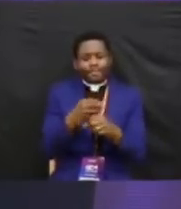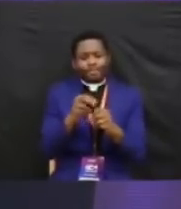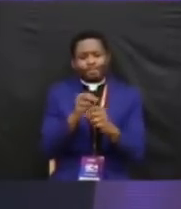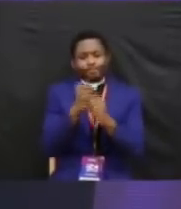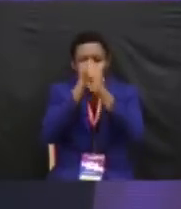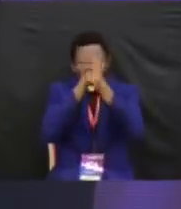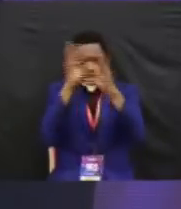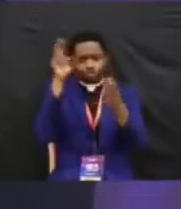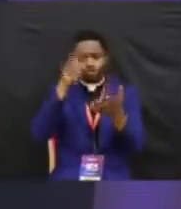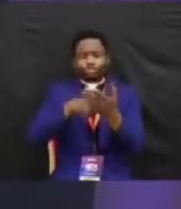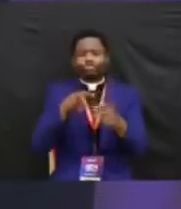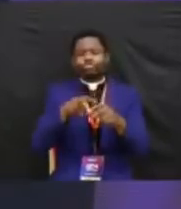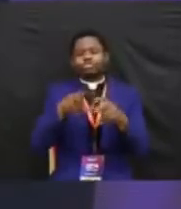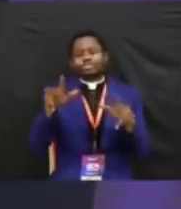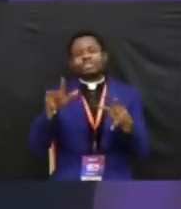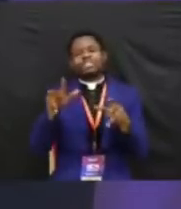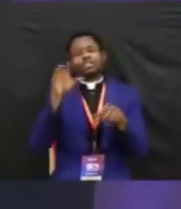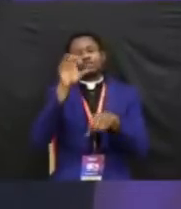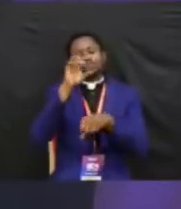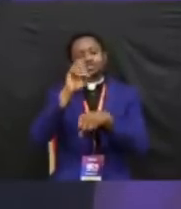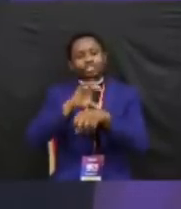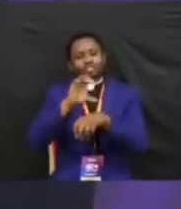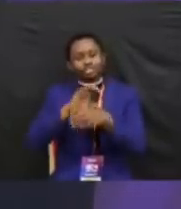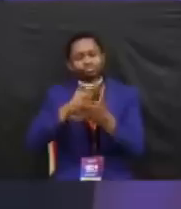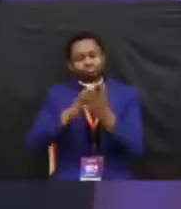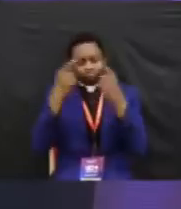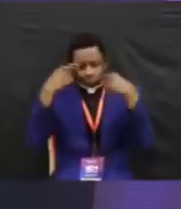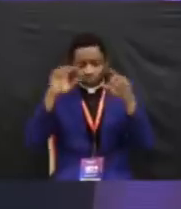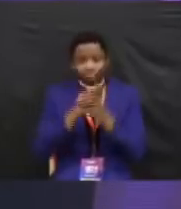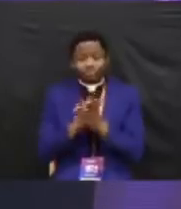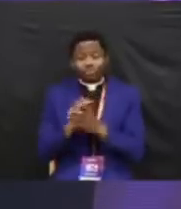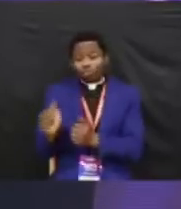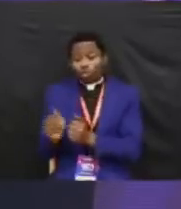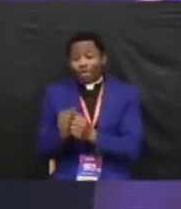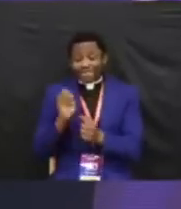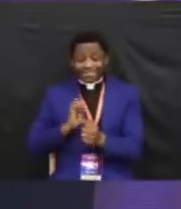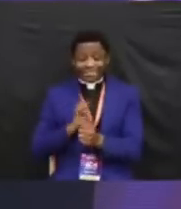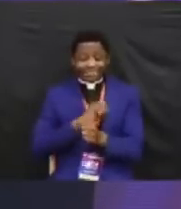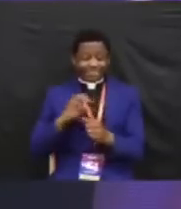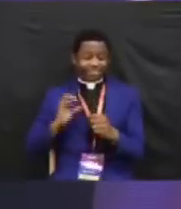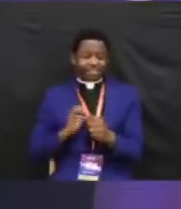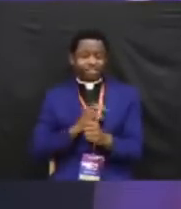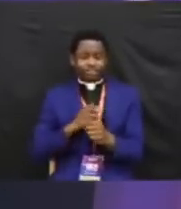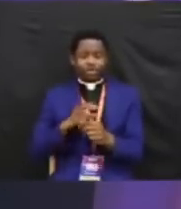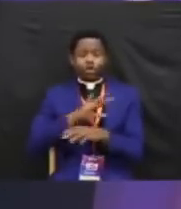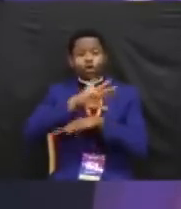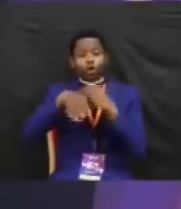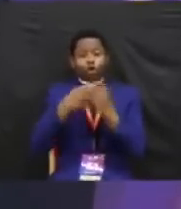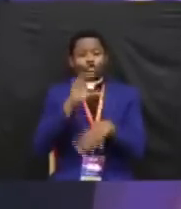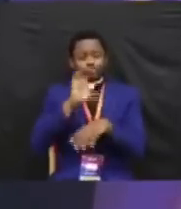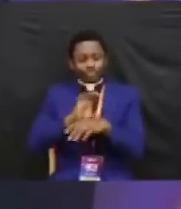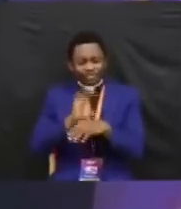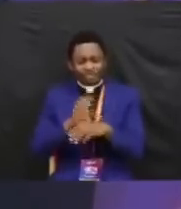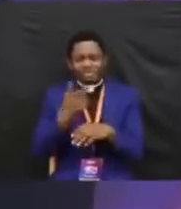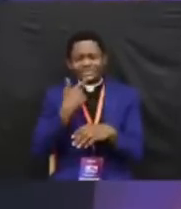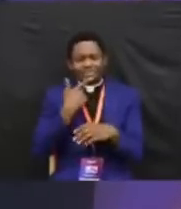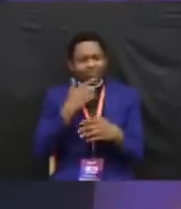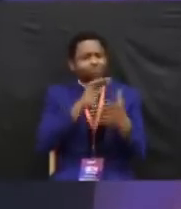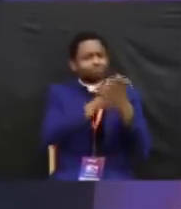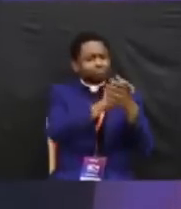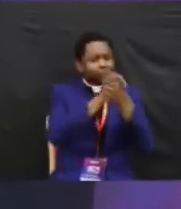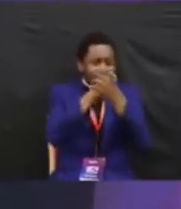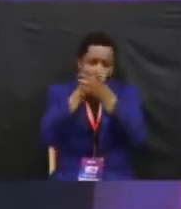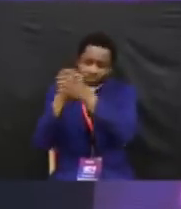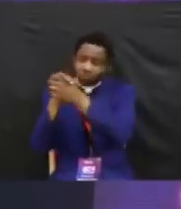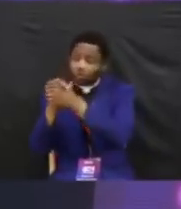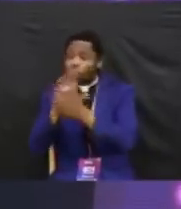agenda of the church. On behalf of the executive council and the entire church, I express my appreciation to